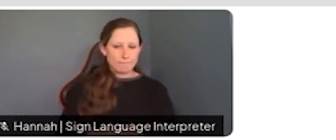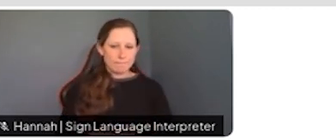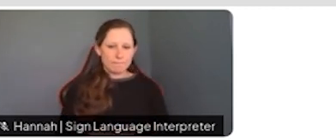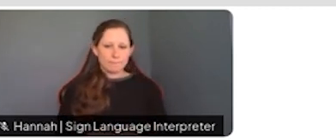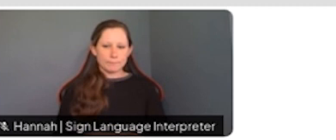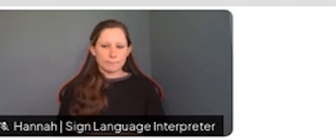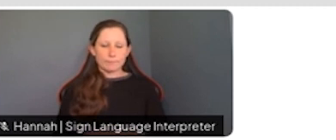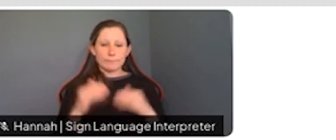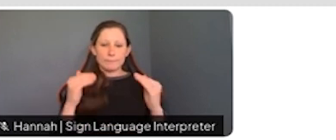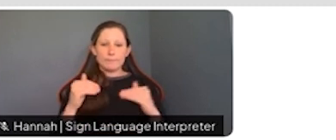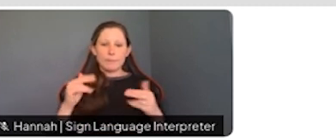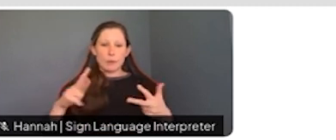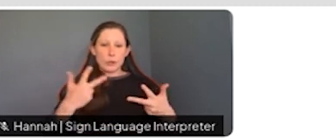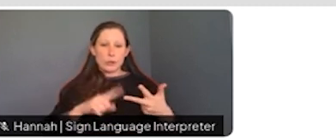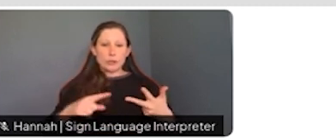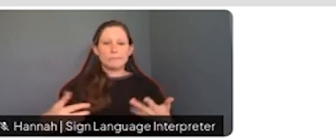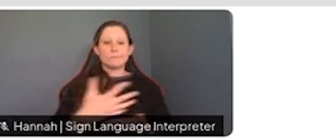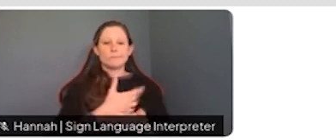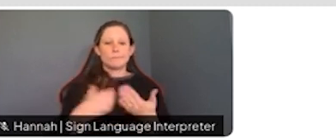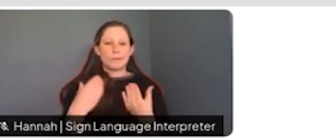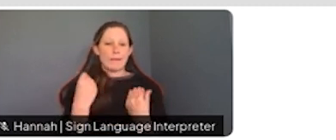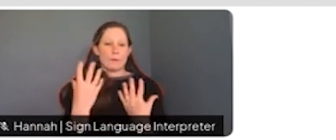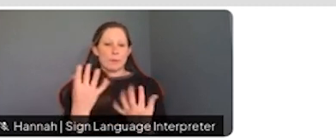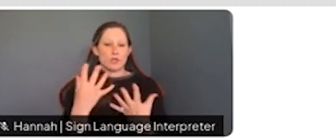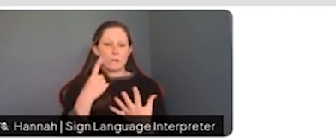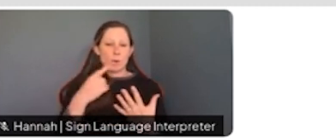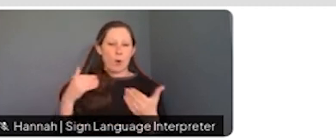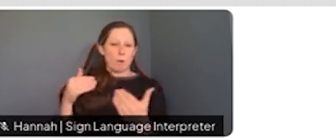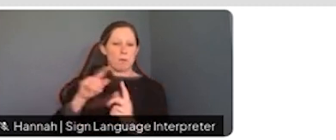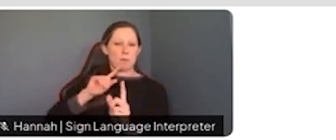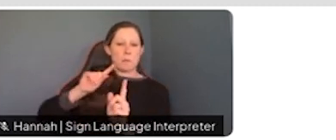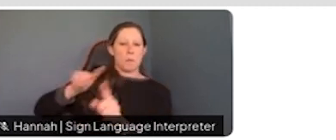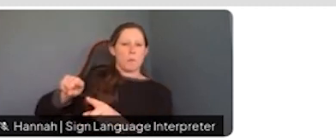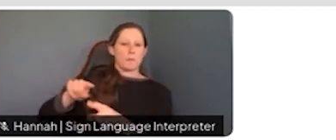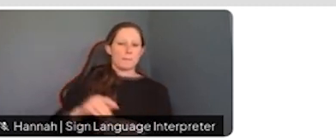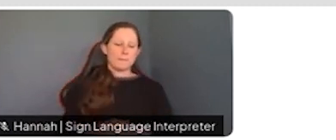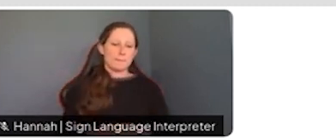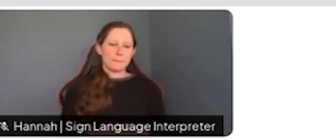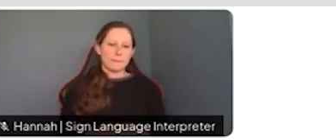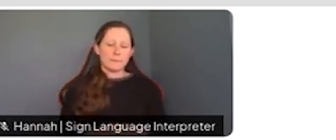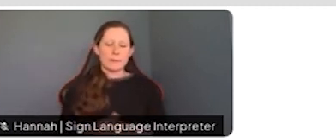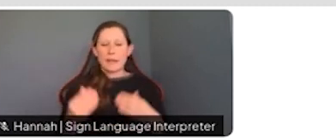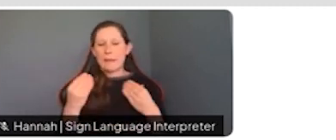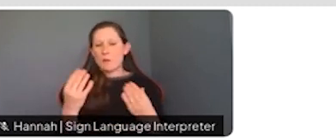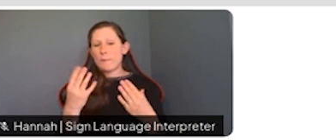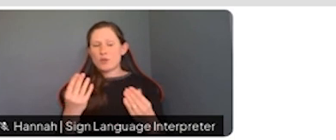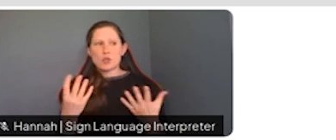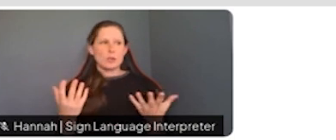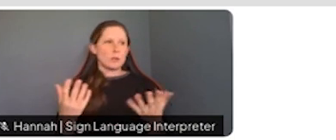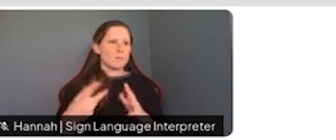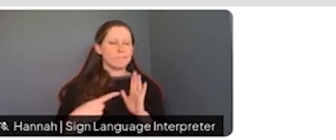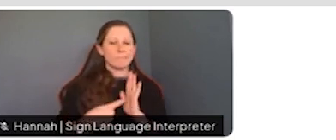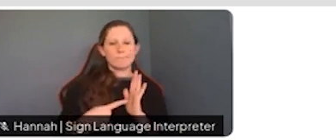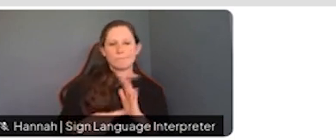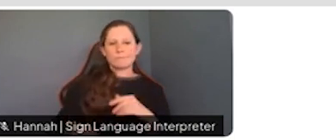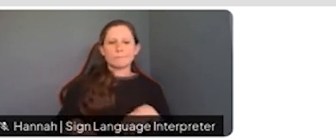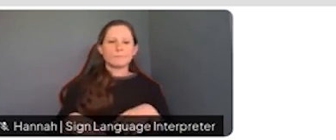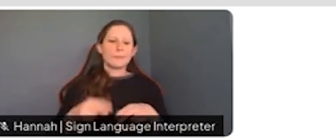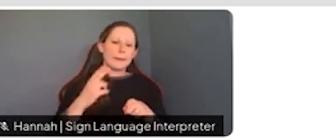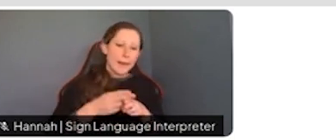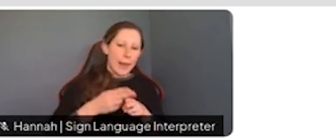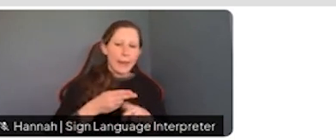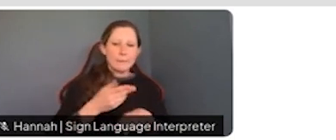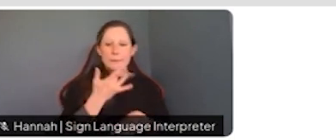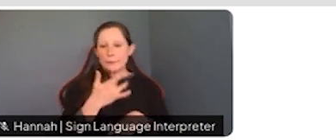And then third step, gather information for reporting. So information would include, again, name,